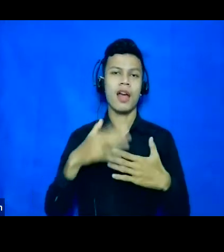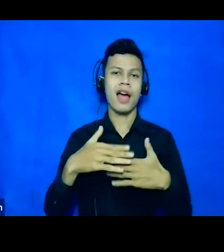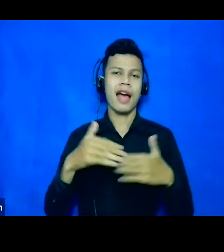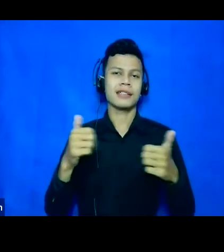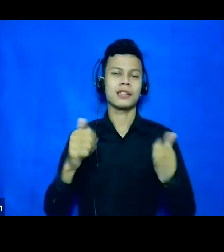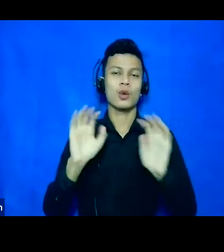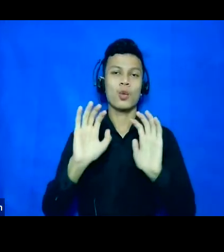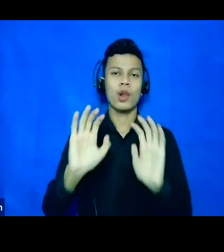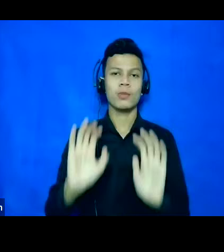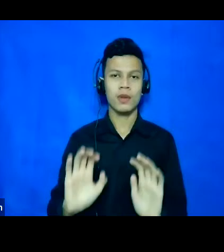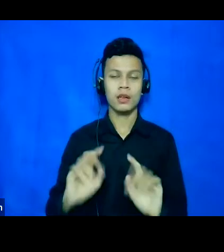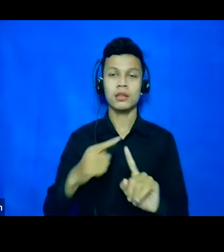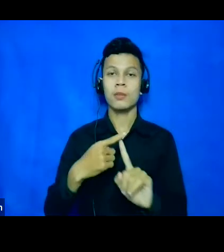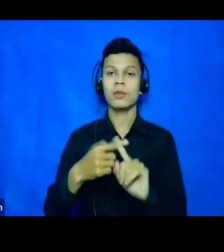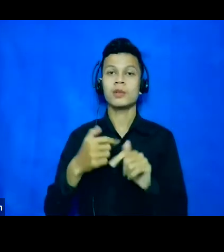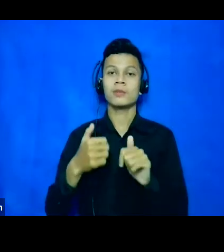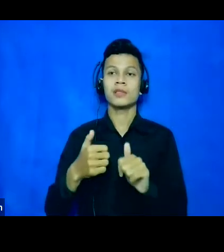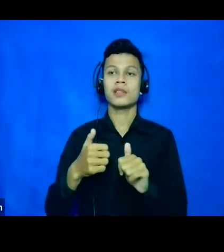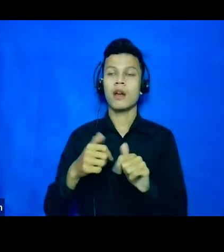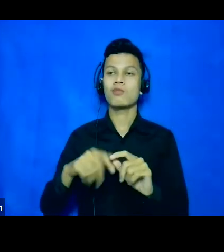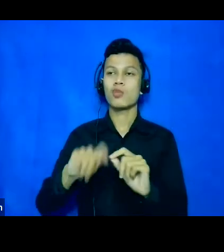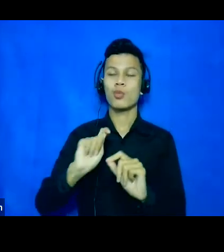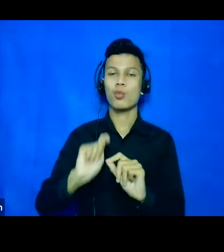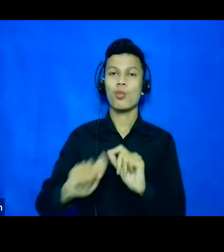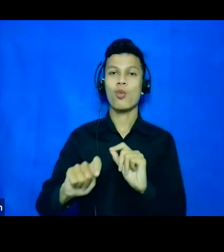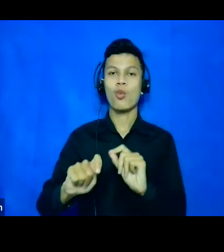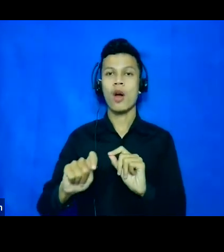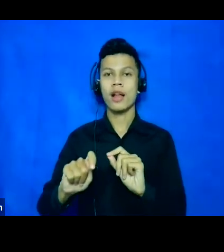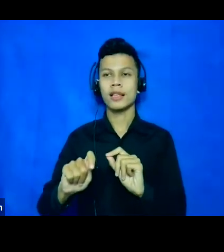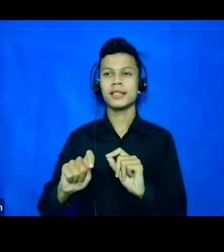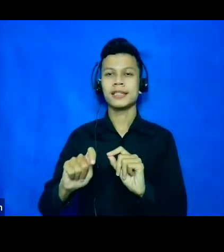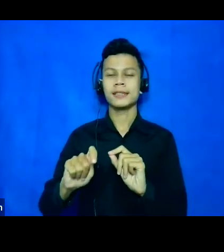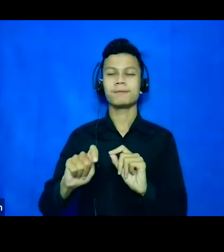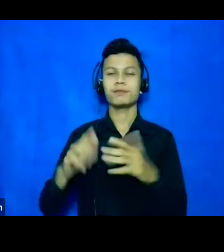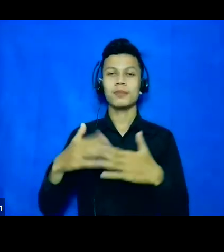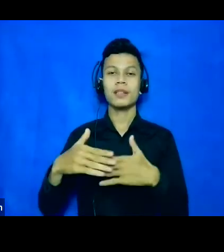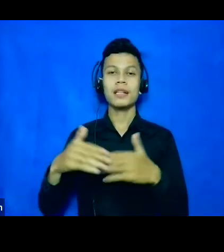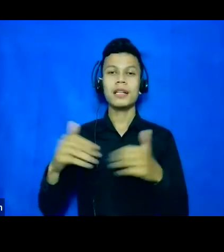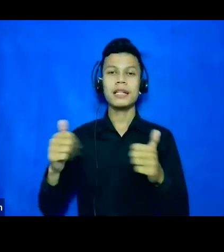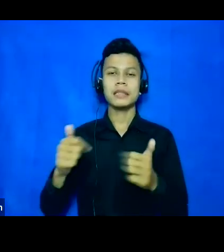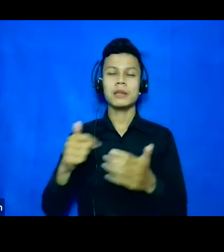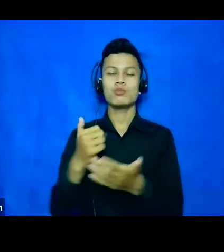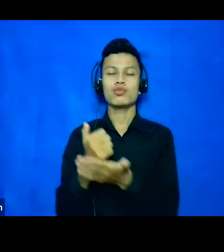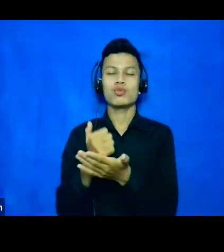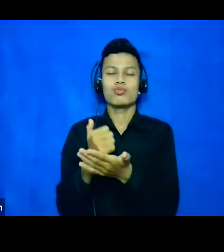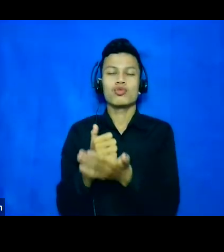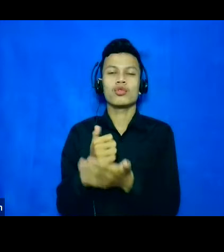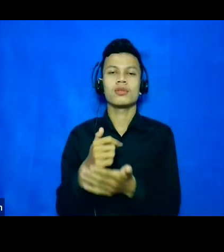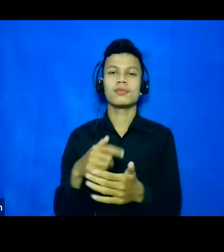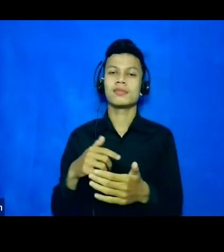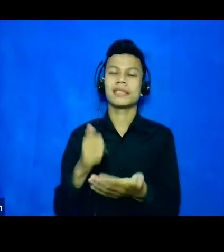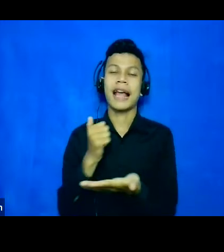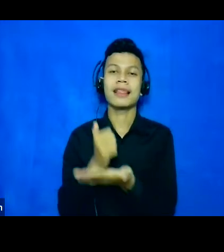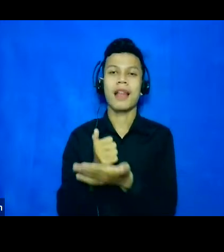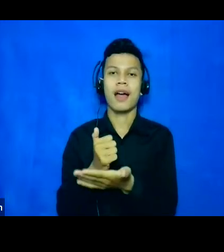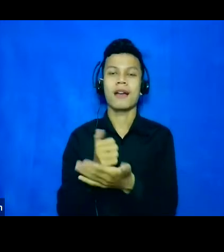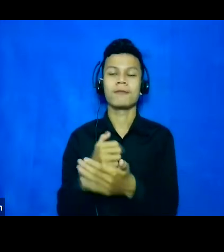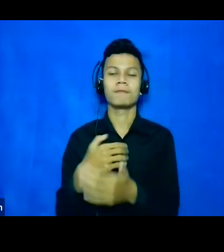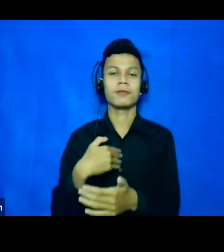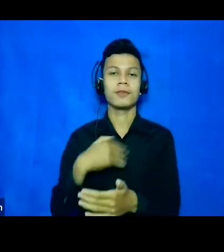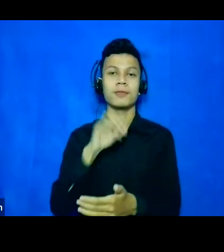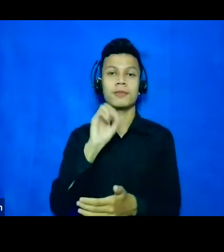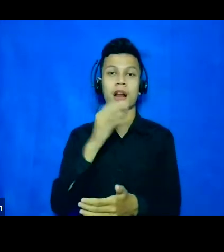concrete deliverables. I would like to thank also to keynote speakers,